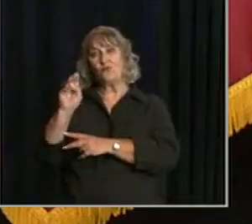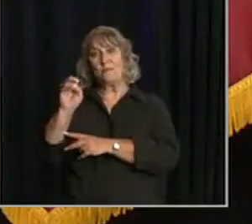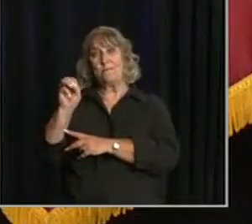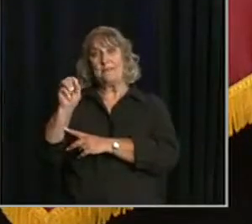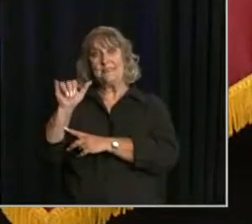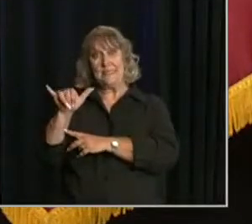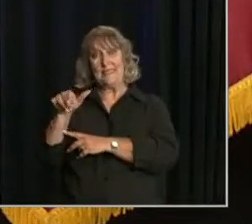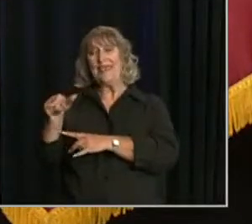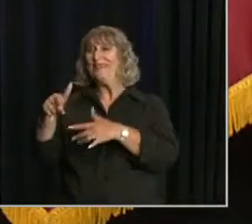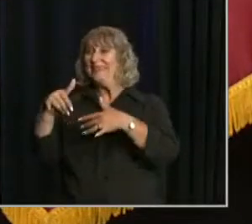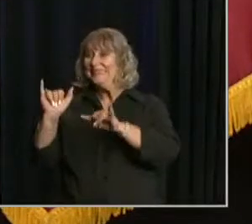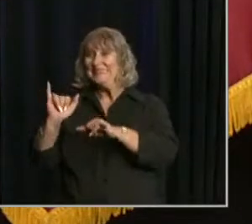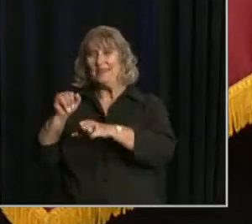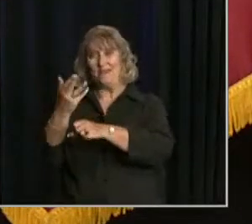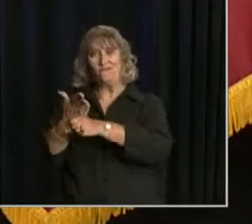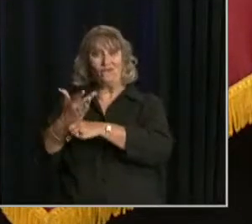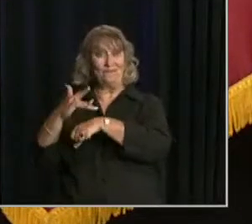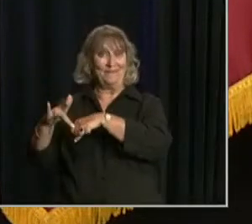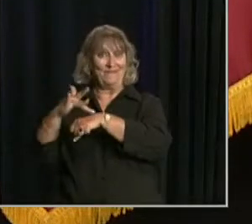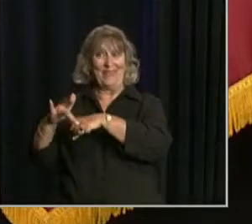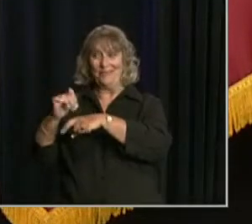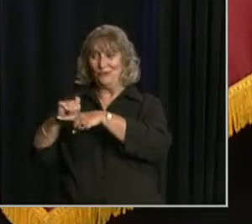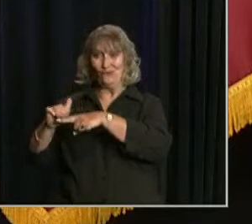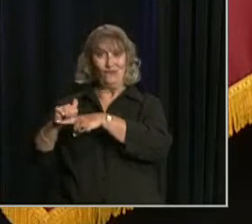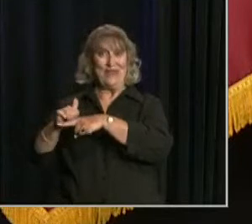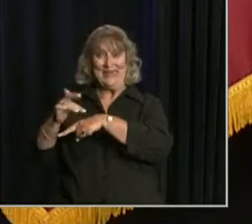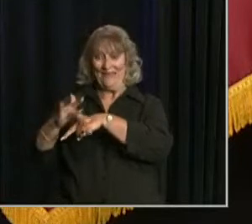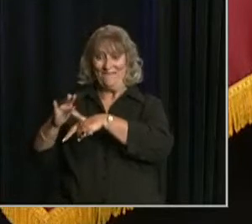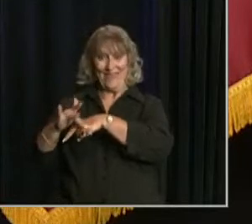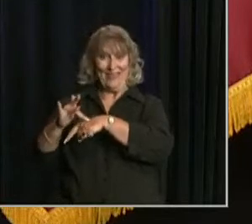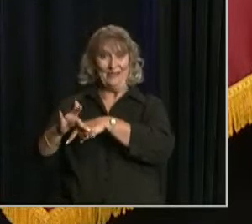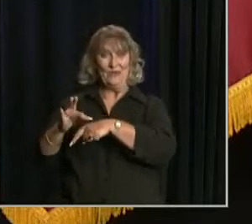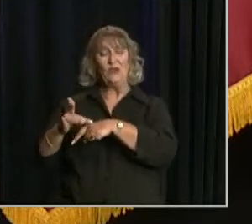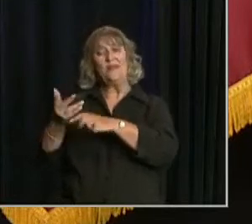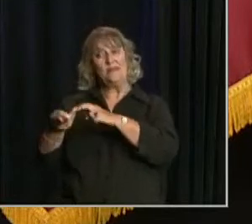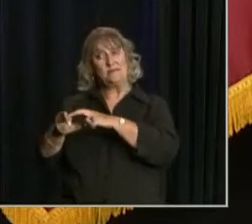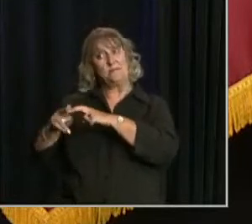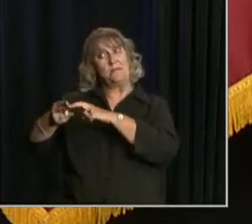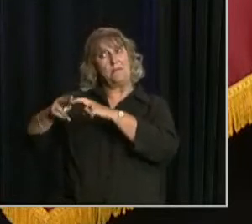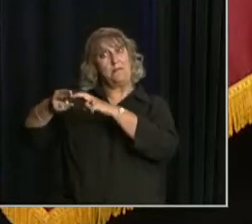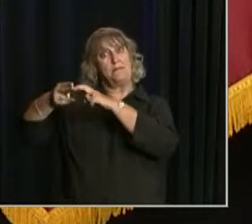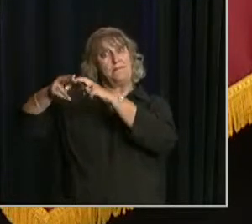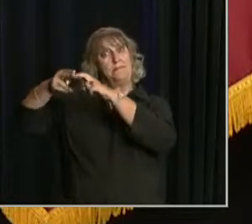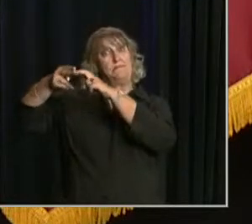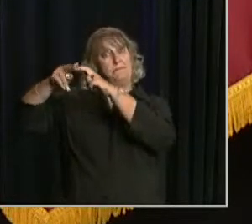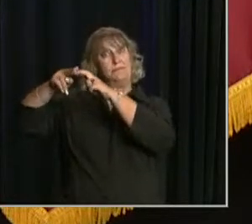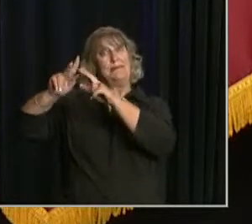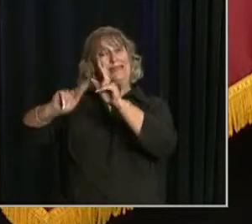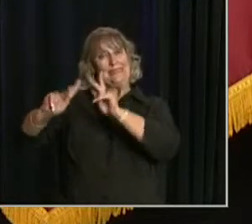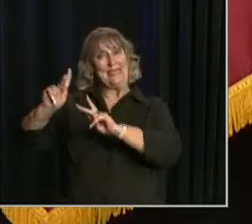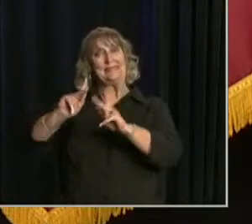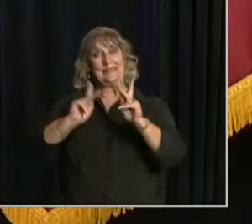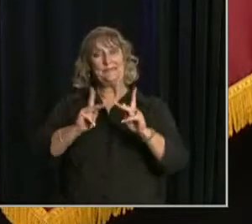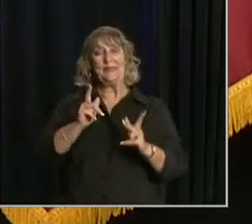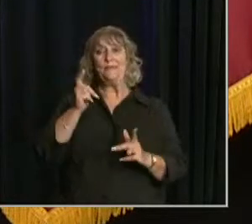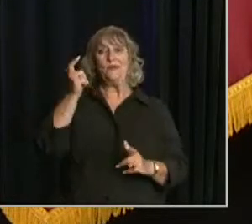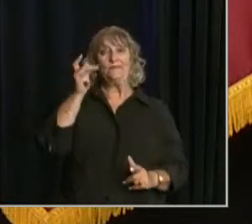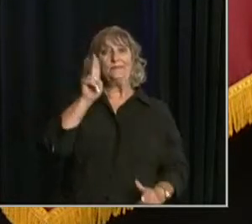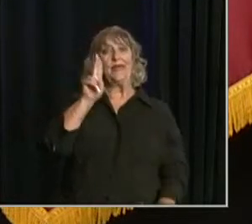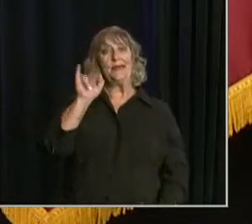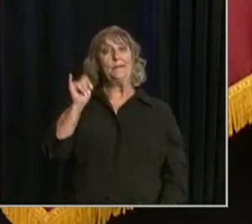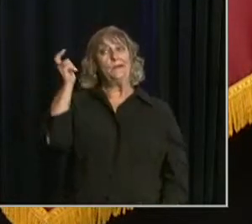has slots available, and people were, the numbers were accelerating as obviously unemployment benefits